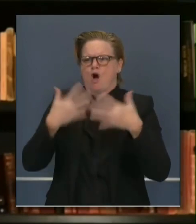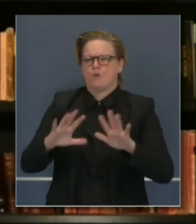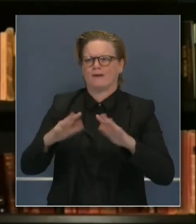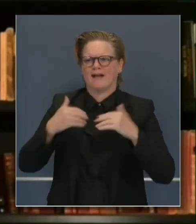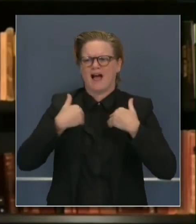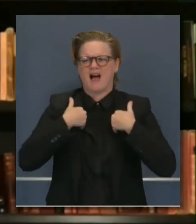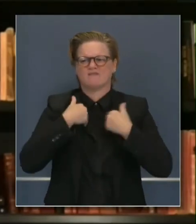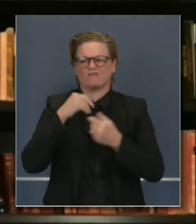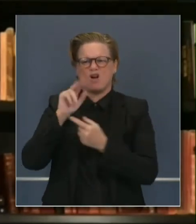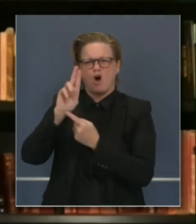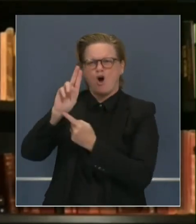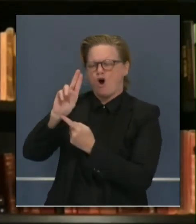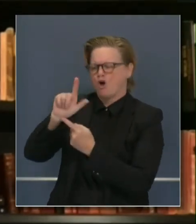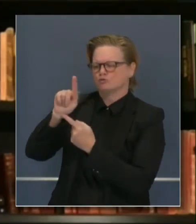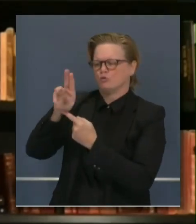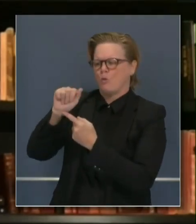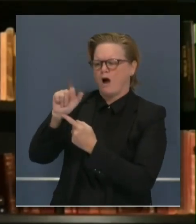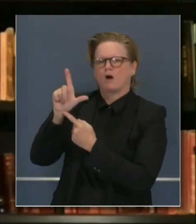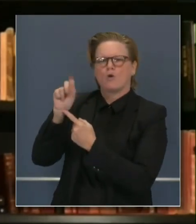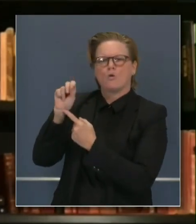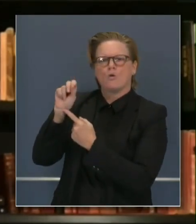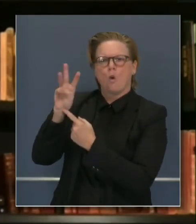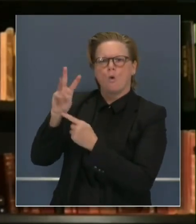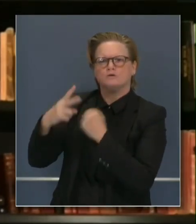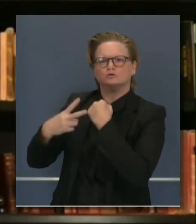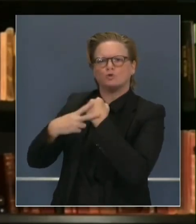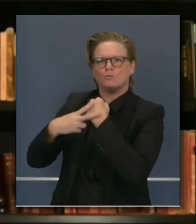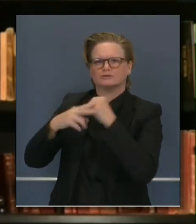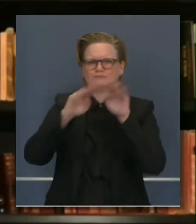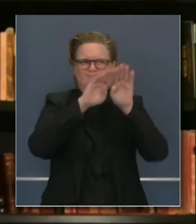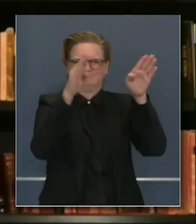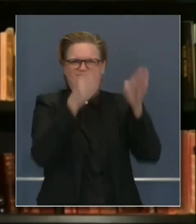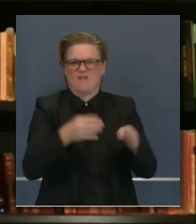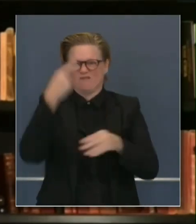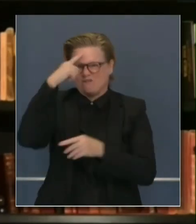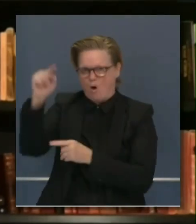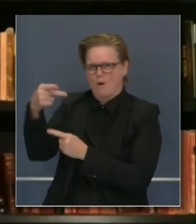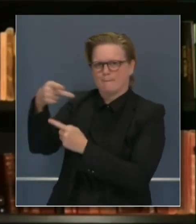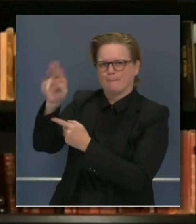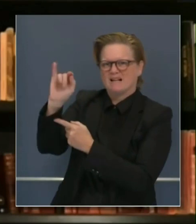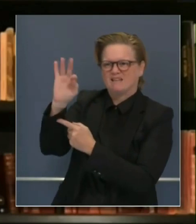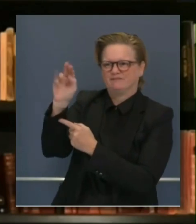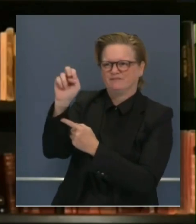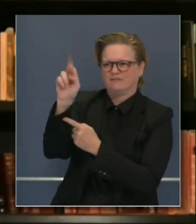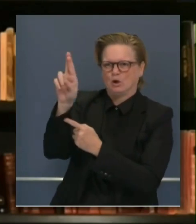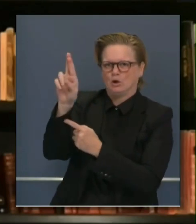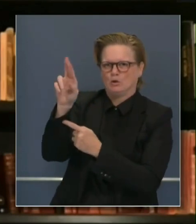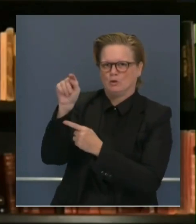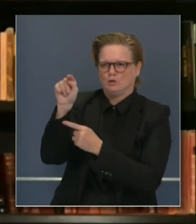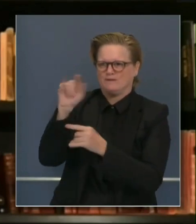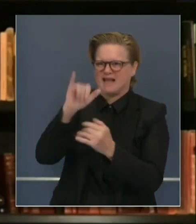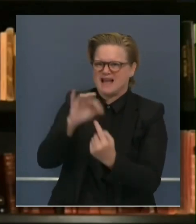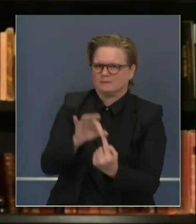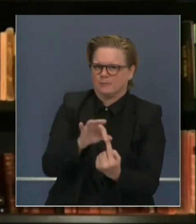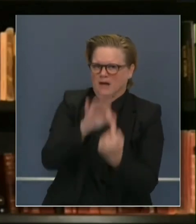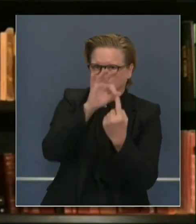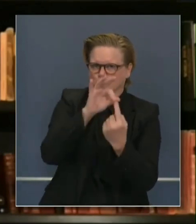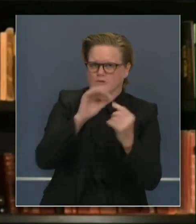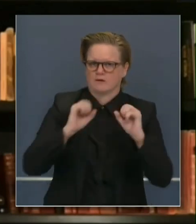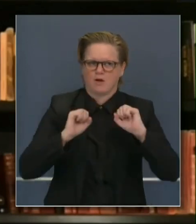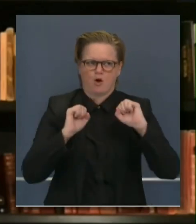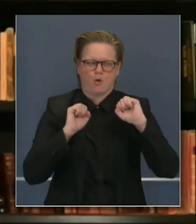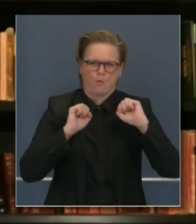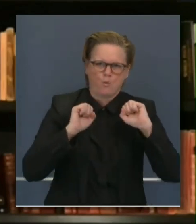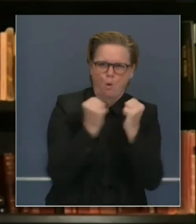and cold storage, distinguish the two units, and many of them will be arriving at the end of the month,